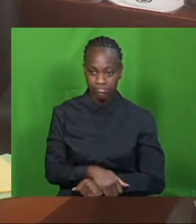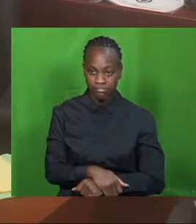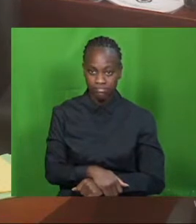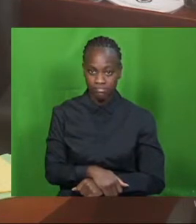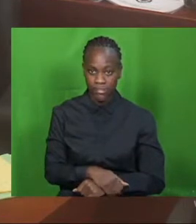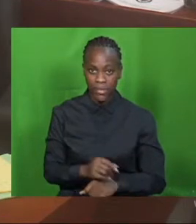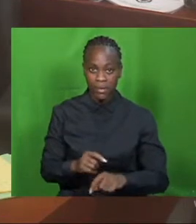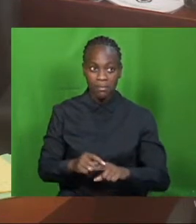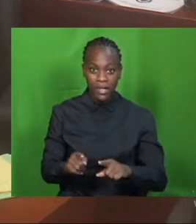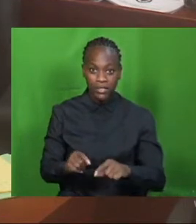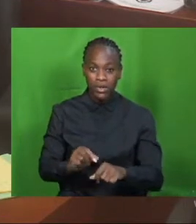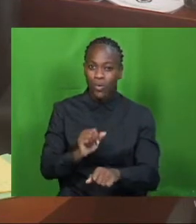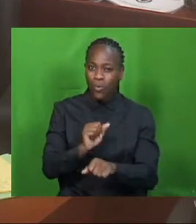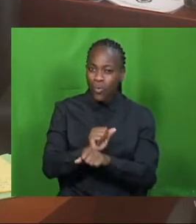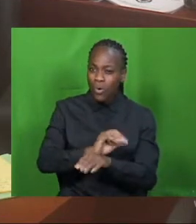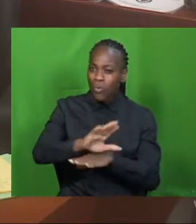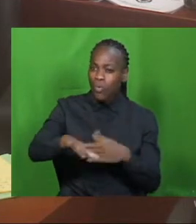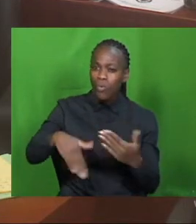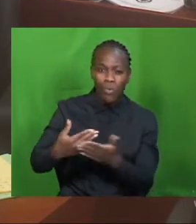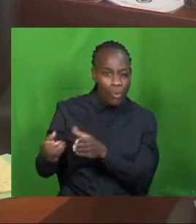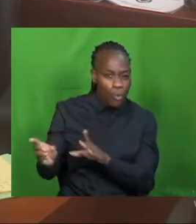Mr. Speaker,